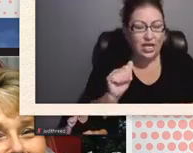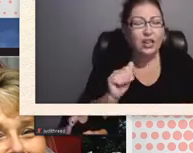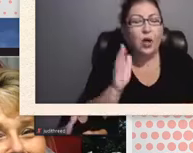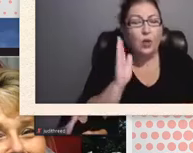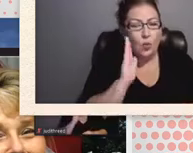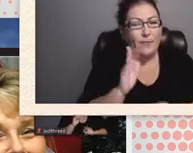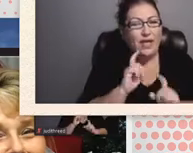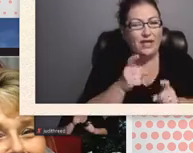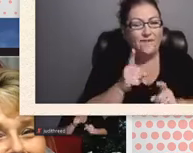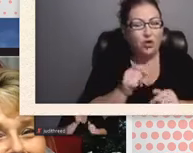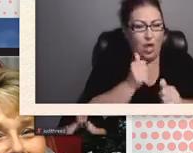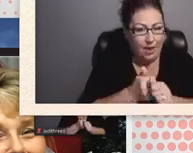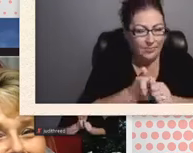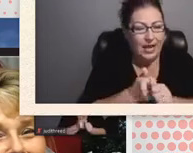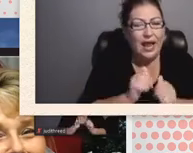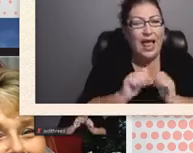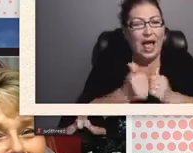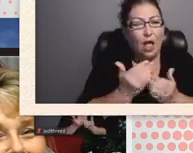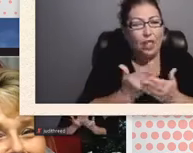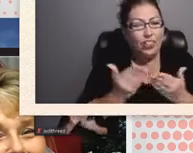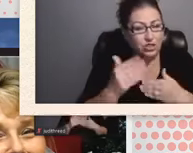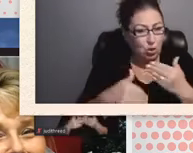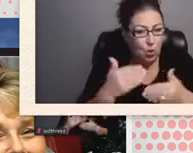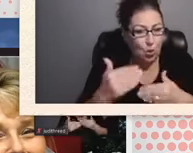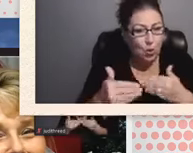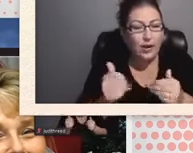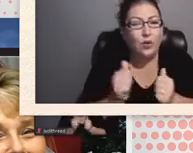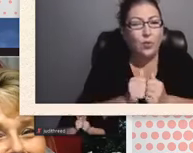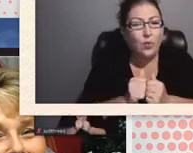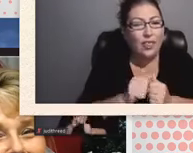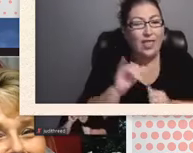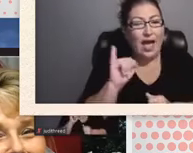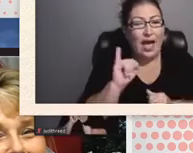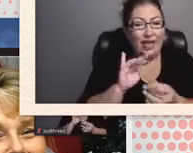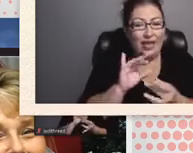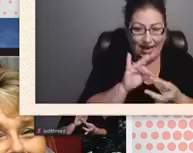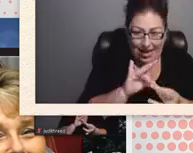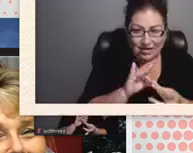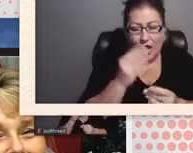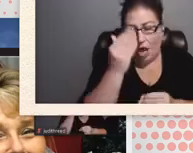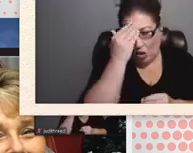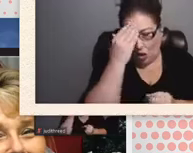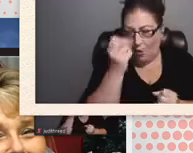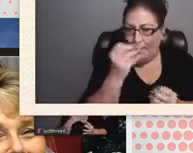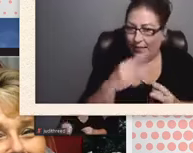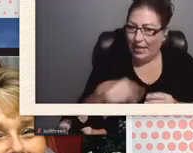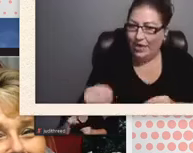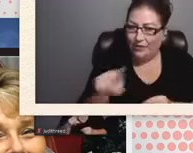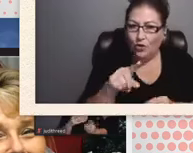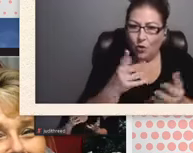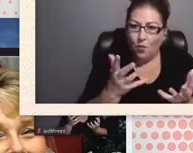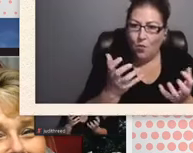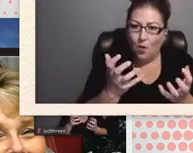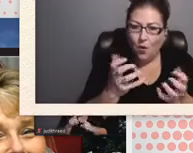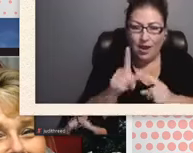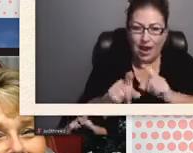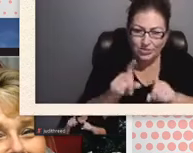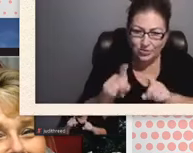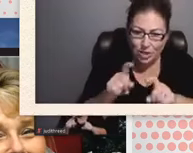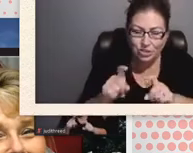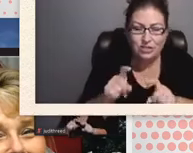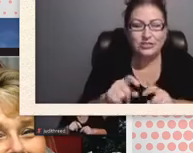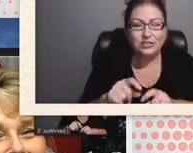update on how things are going with iConnect. I know a lot of you are wanting to ask questions and have asked